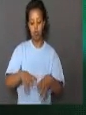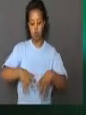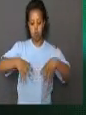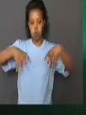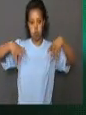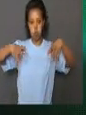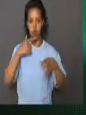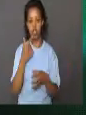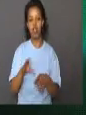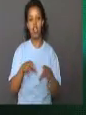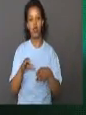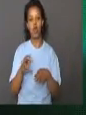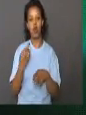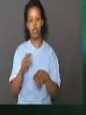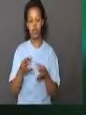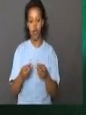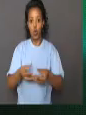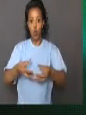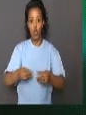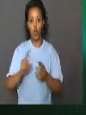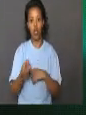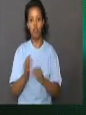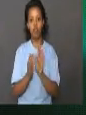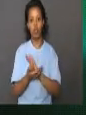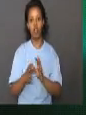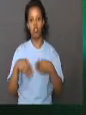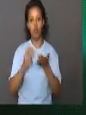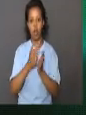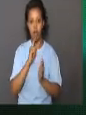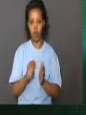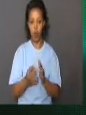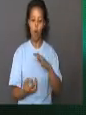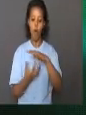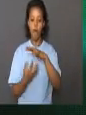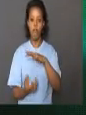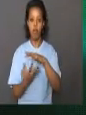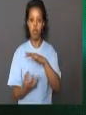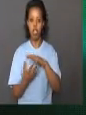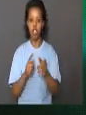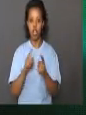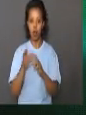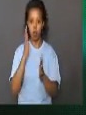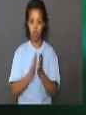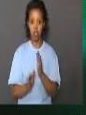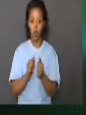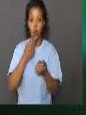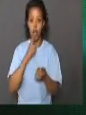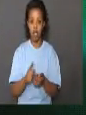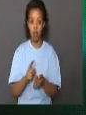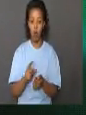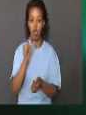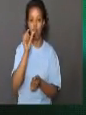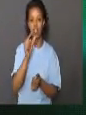a spongy texture. The fermentation of dough takes a